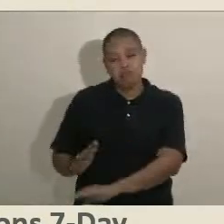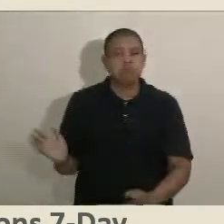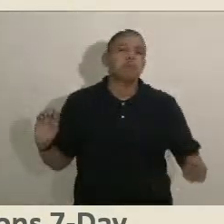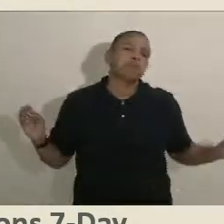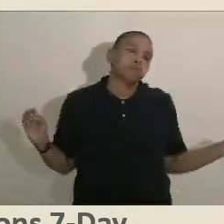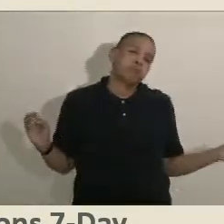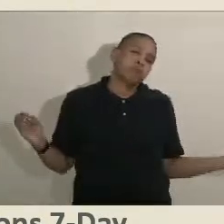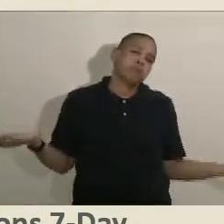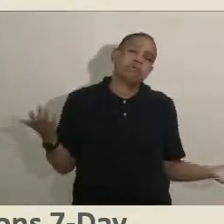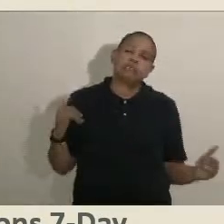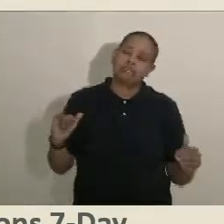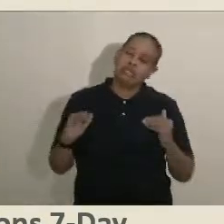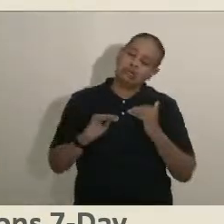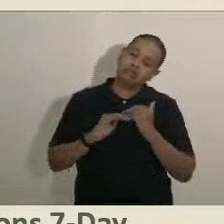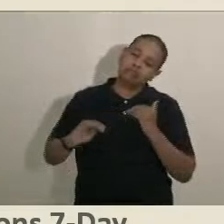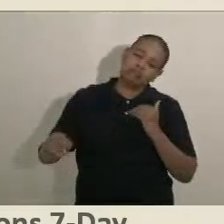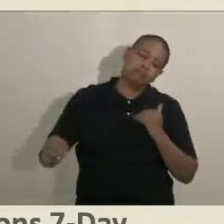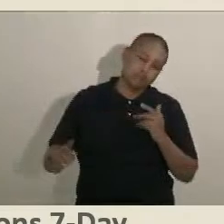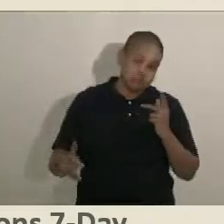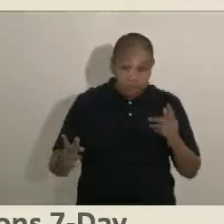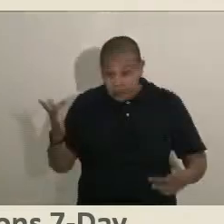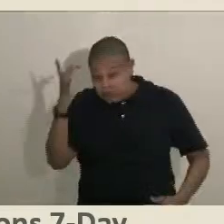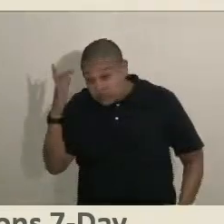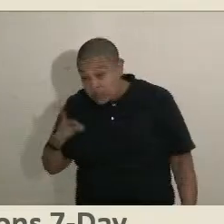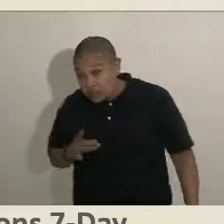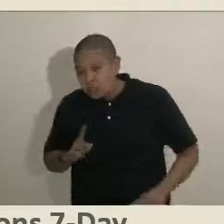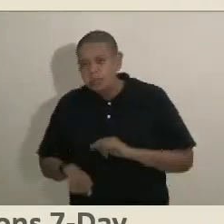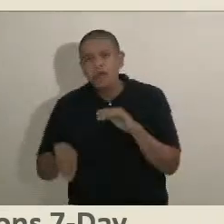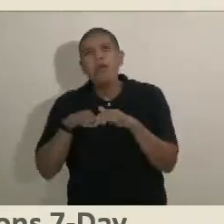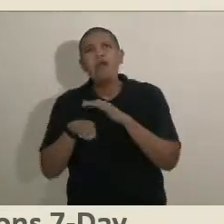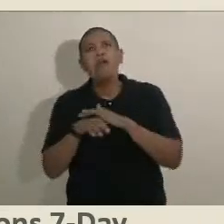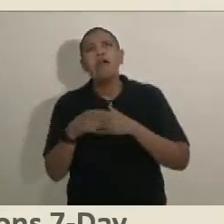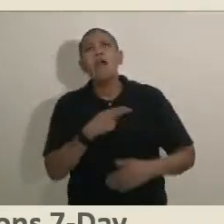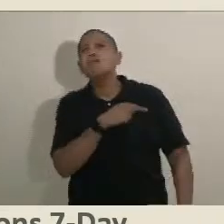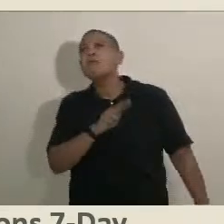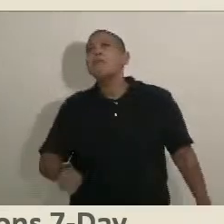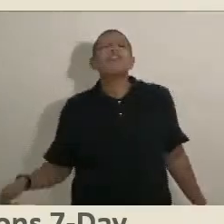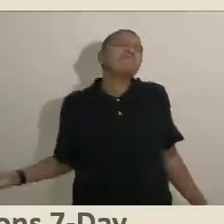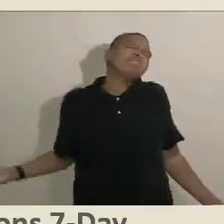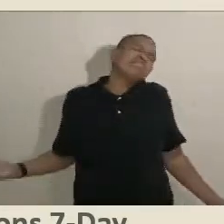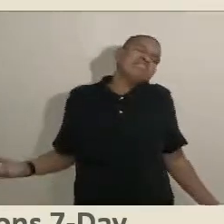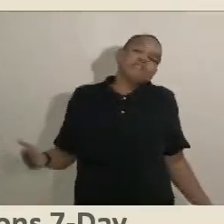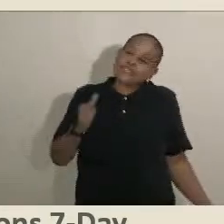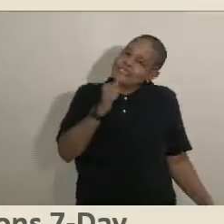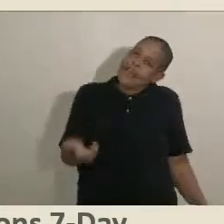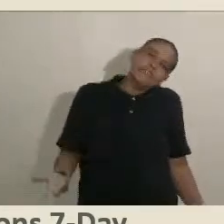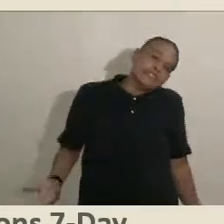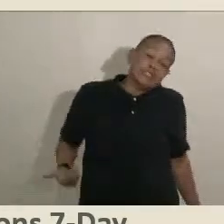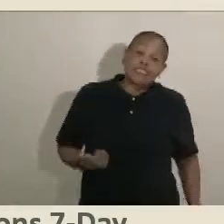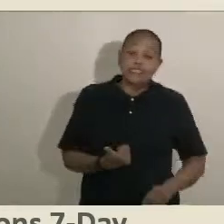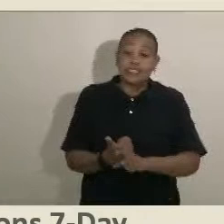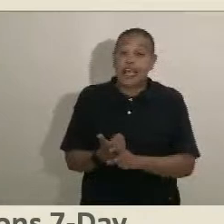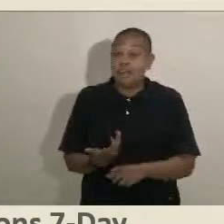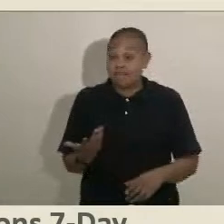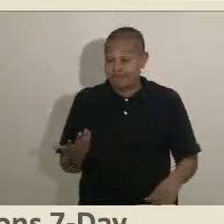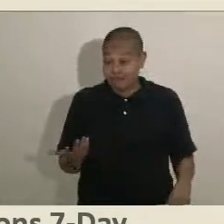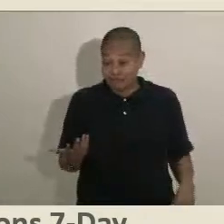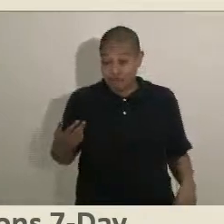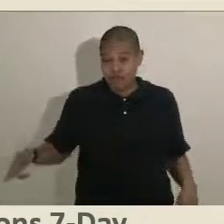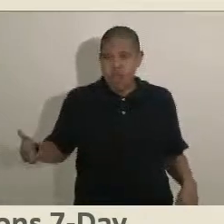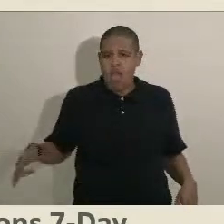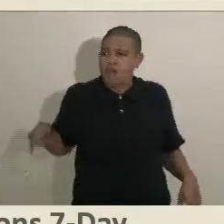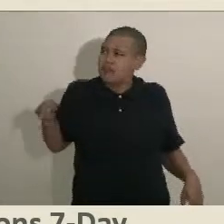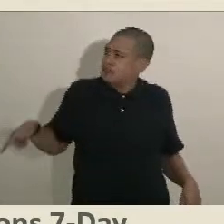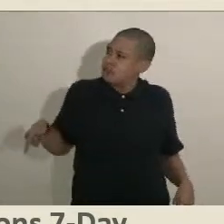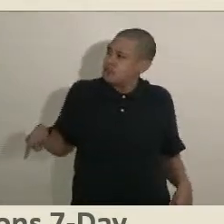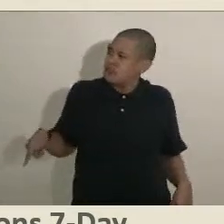in admissions going up as the number of cases being confirmed are going up. On the right-hand side of the screen, we look